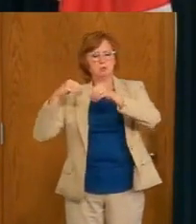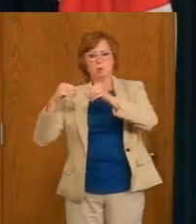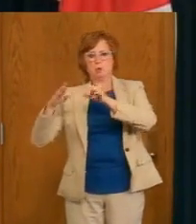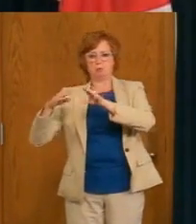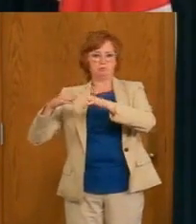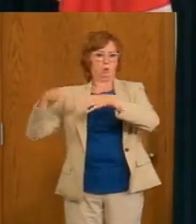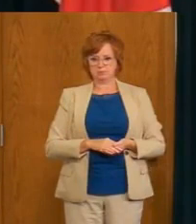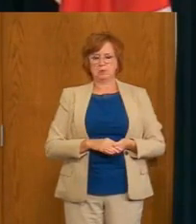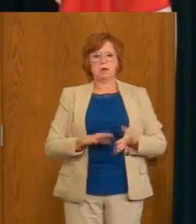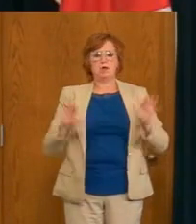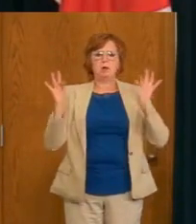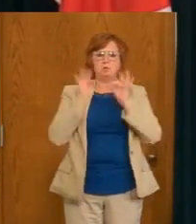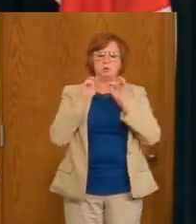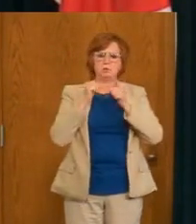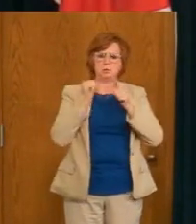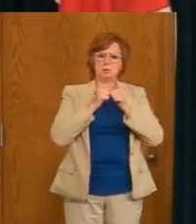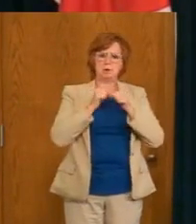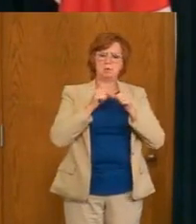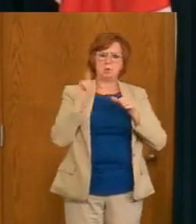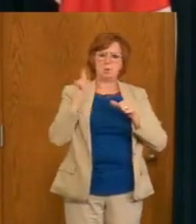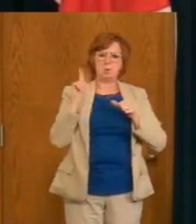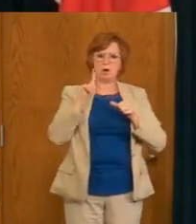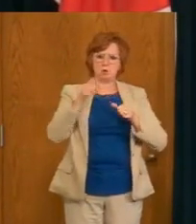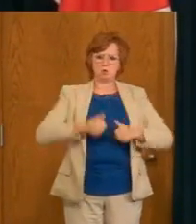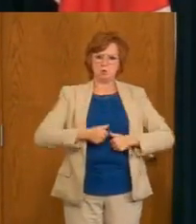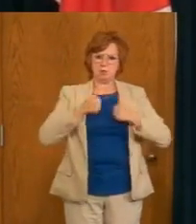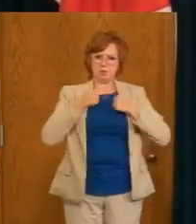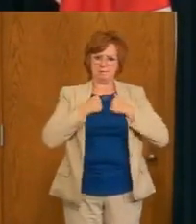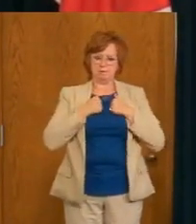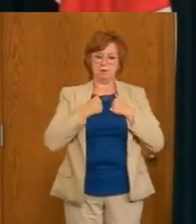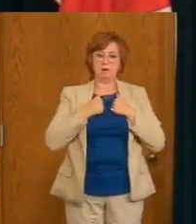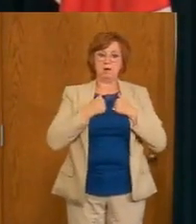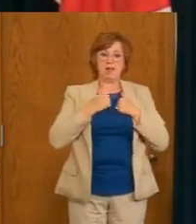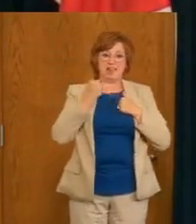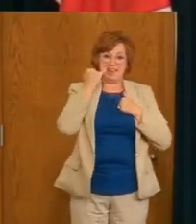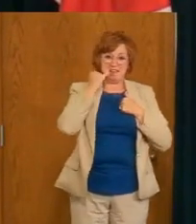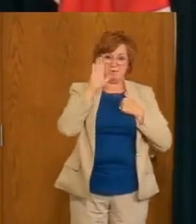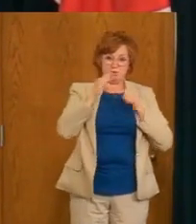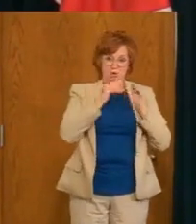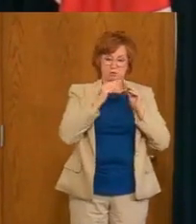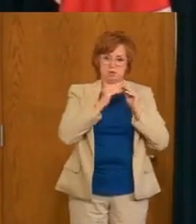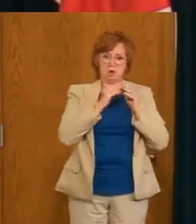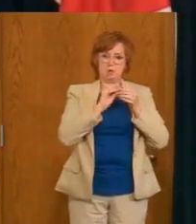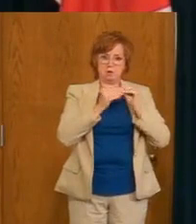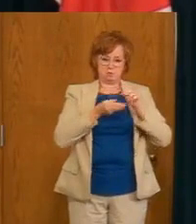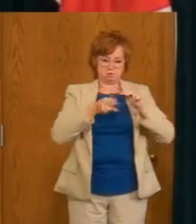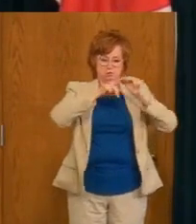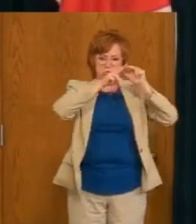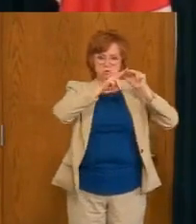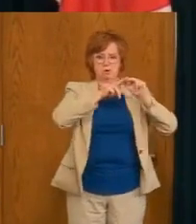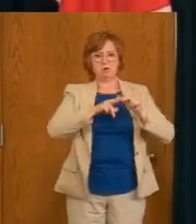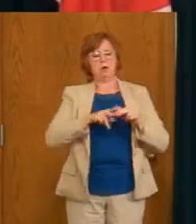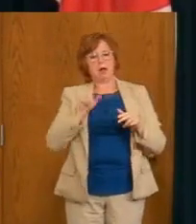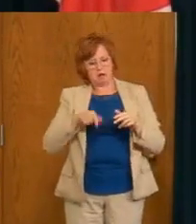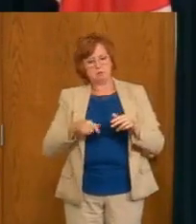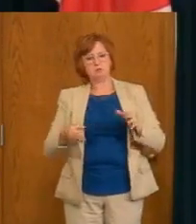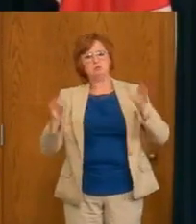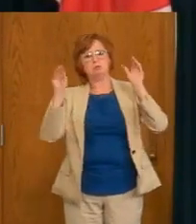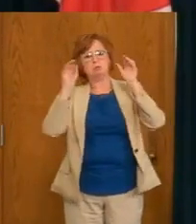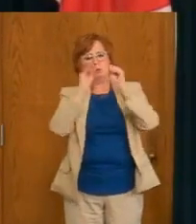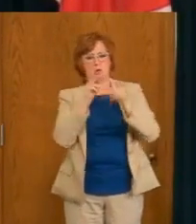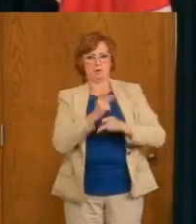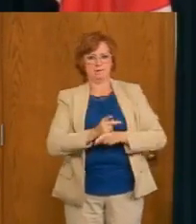ask for people to wear masks or maintain social distancing. I think we need to respect each setting in terms of what they've determined as a safe place